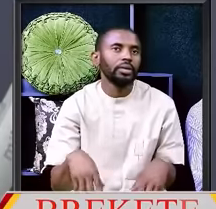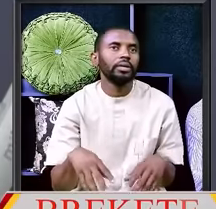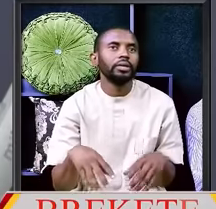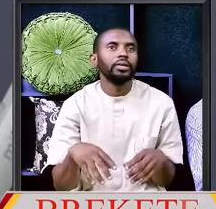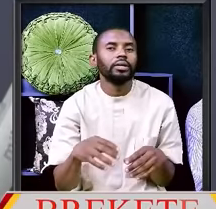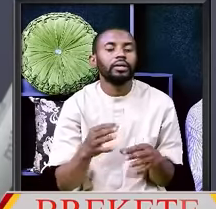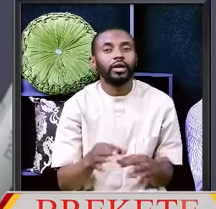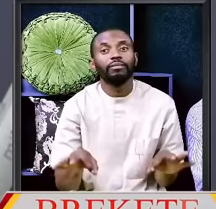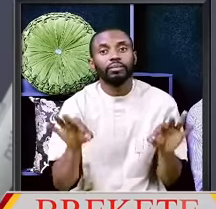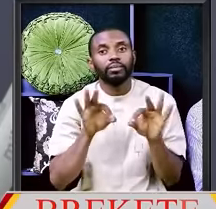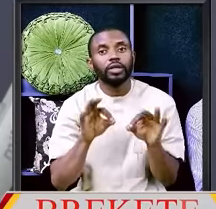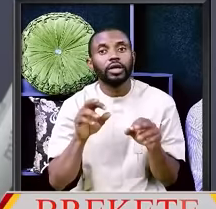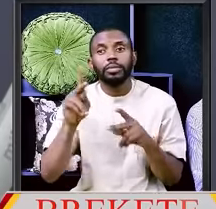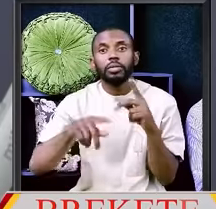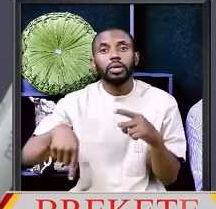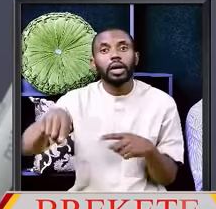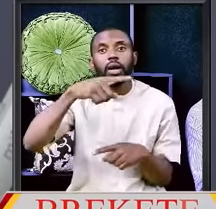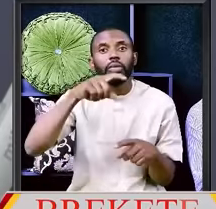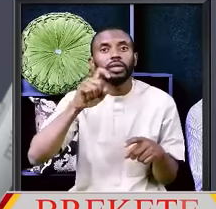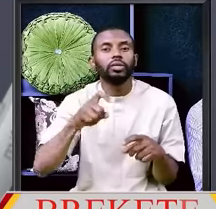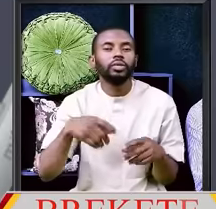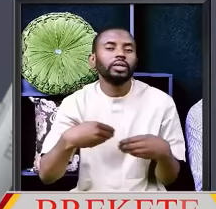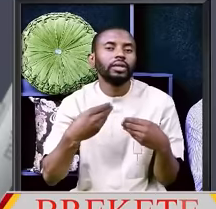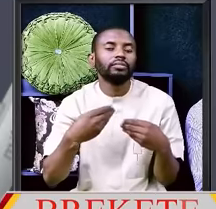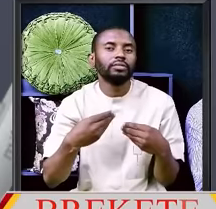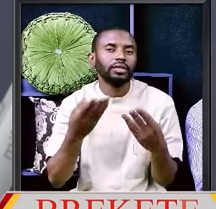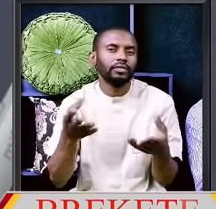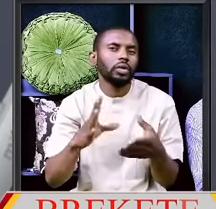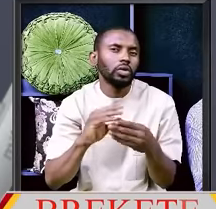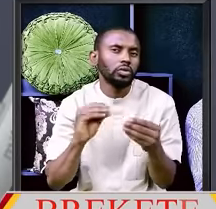is very important make them talk their own side of the story, because now the nurse,